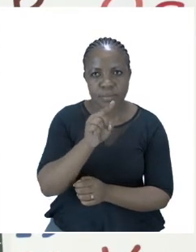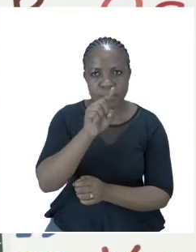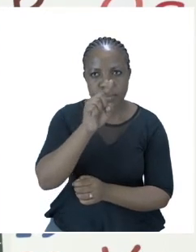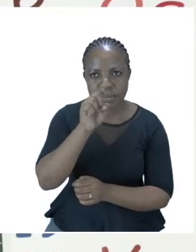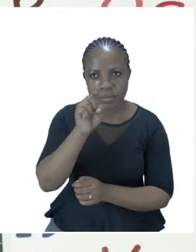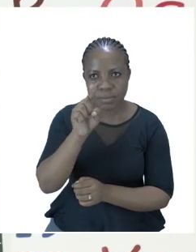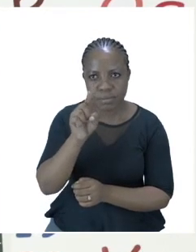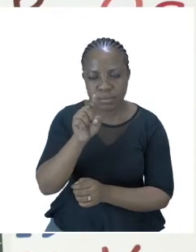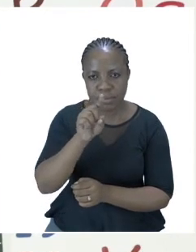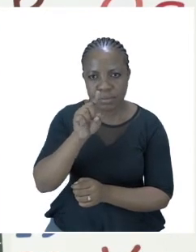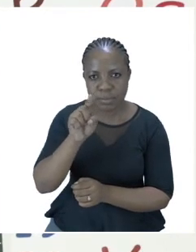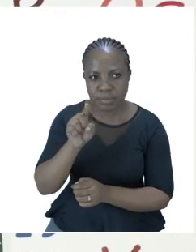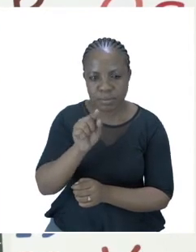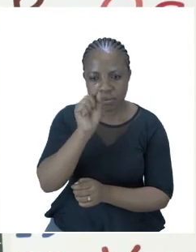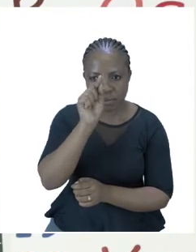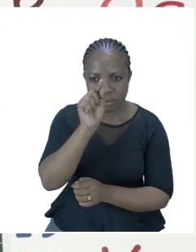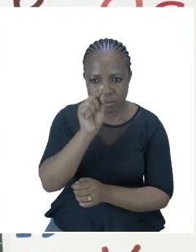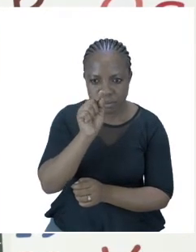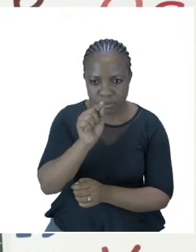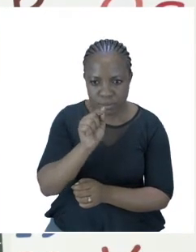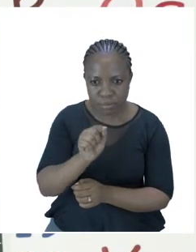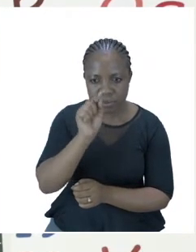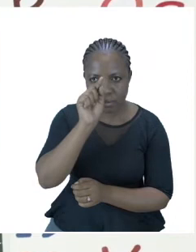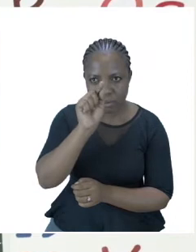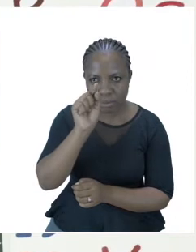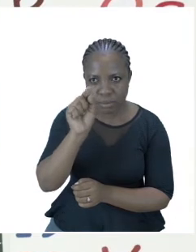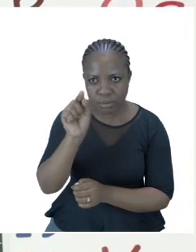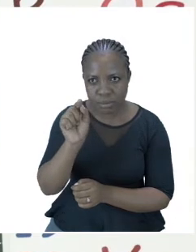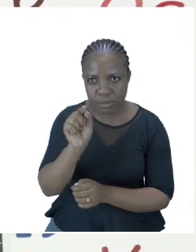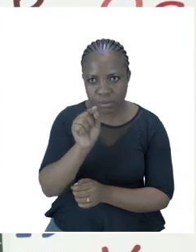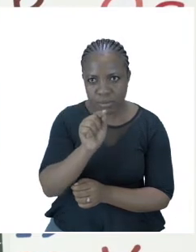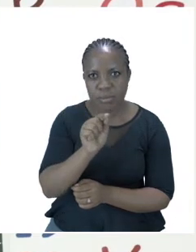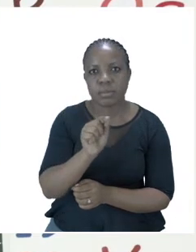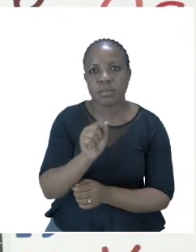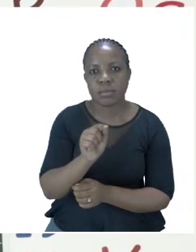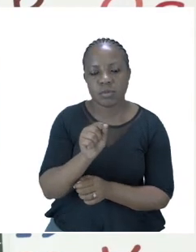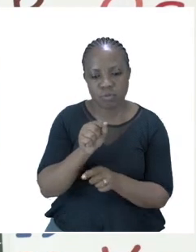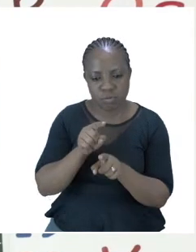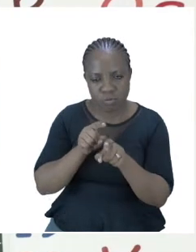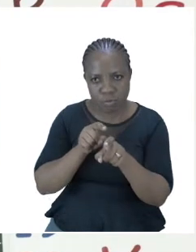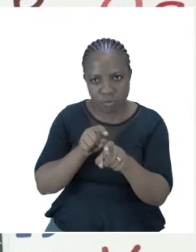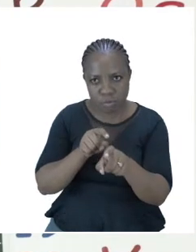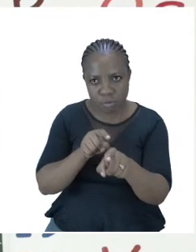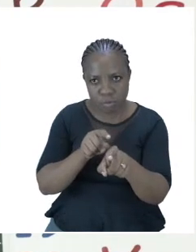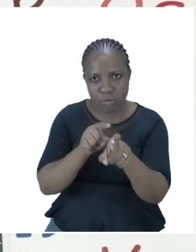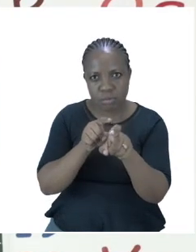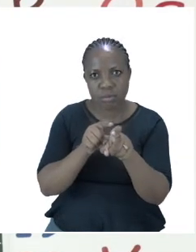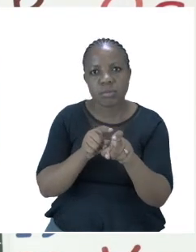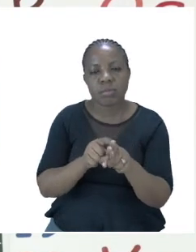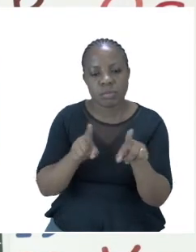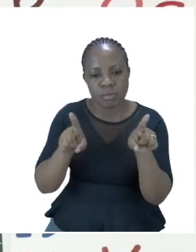that you can see is being used carefully. It's there to guide us on what size our letters